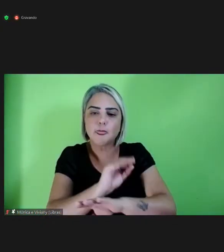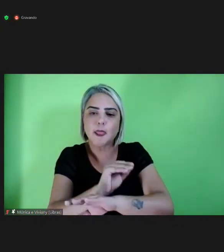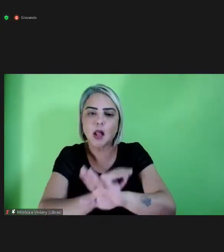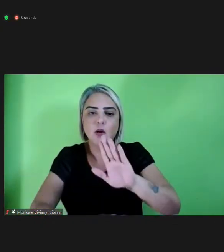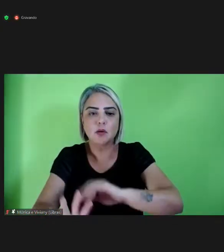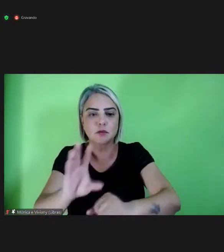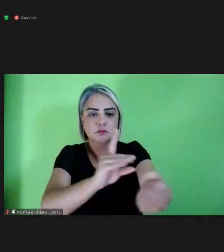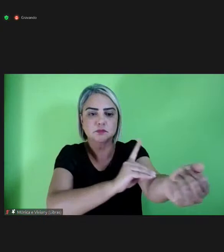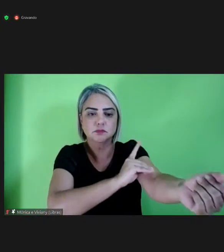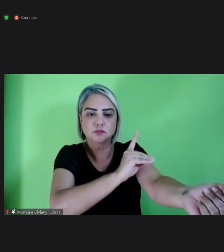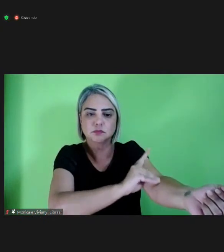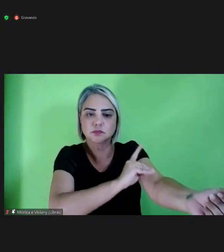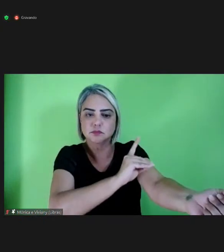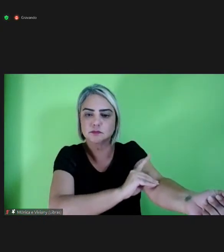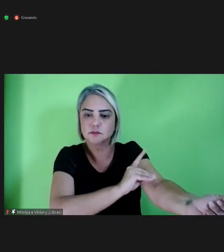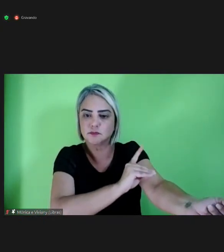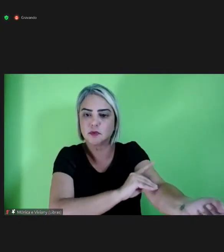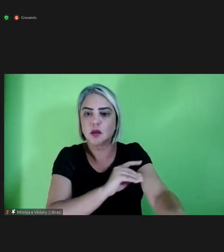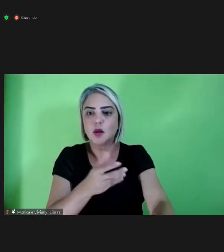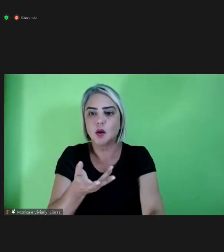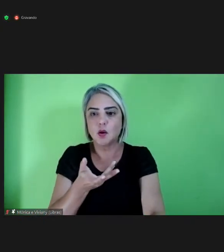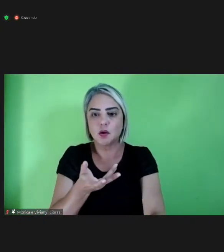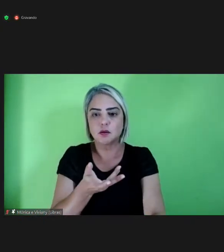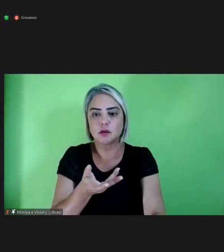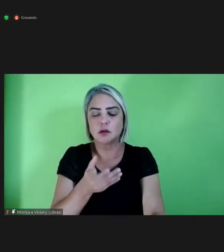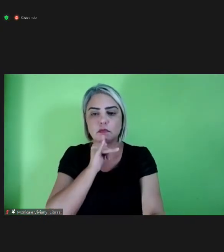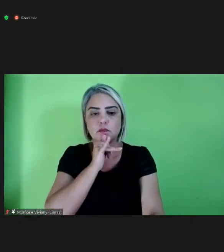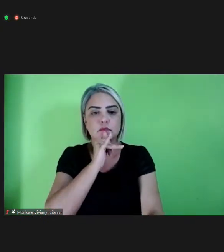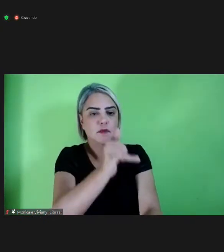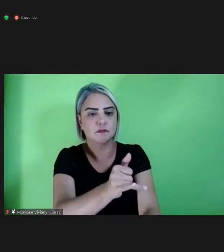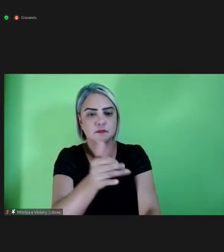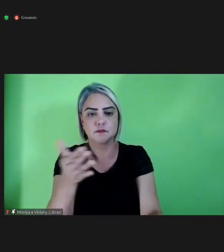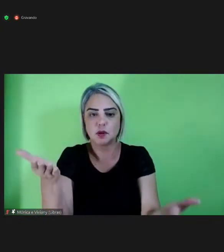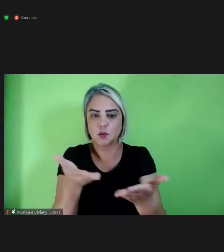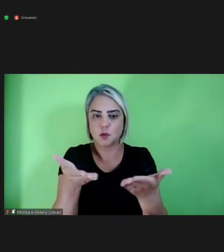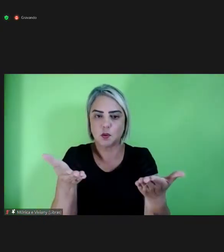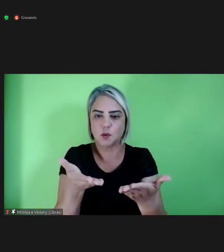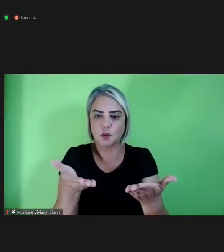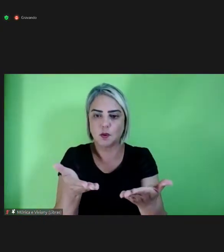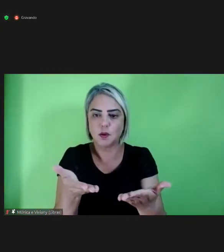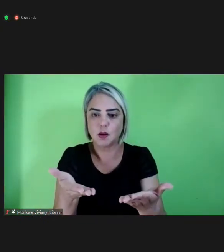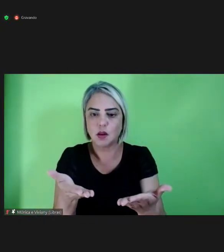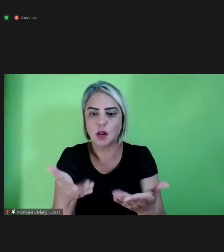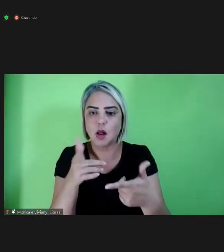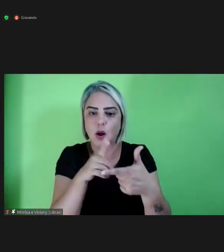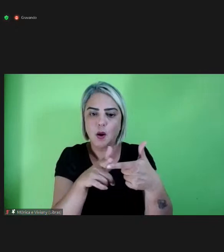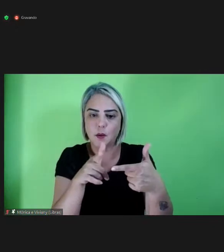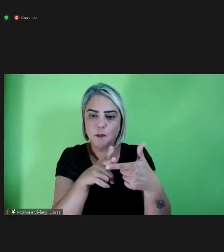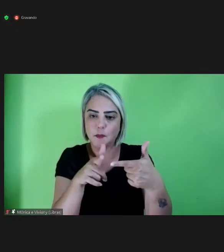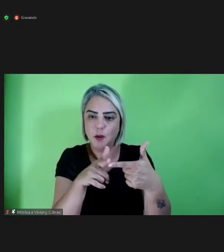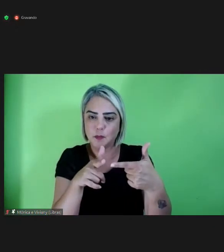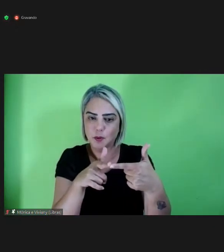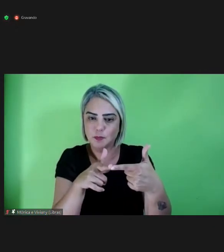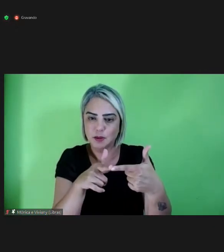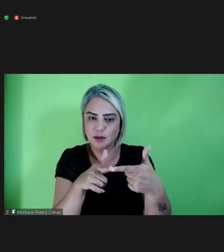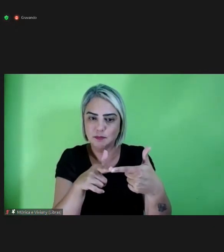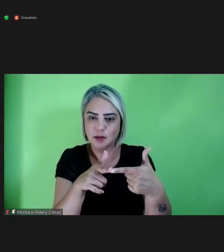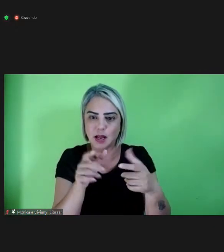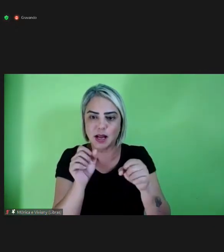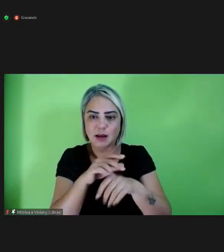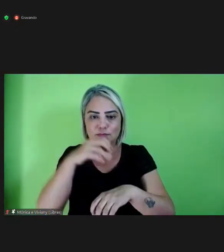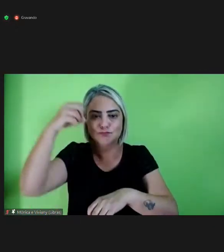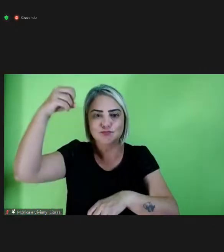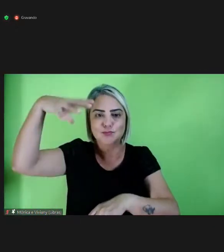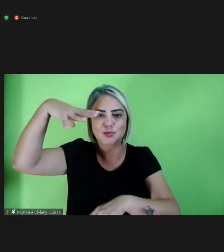about the care with diabetes. So I'd like to make an announcement